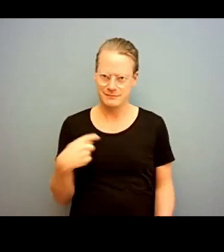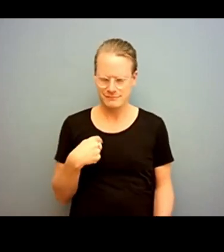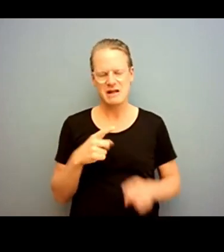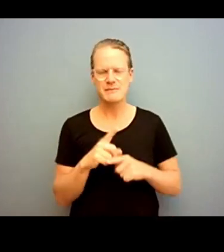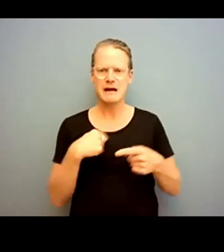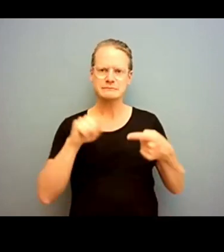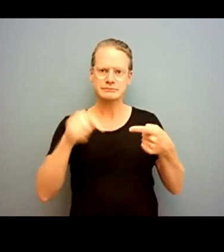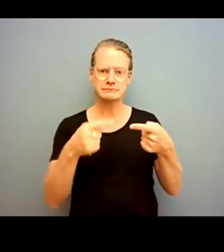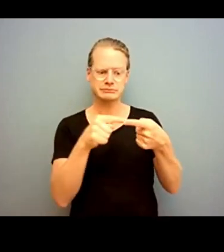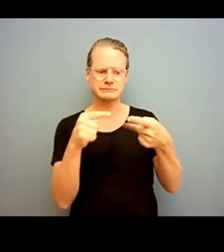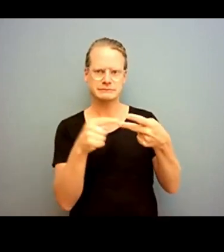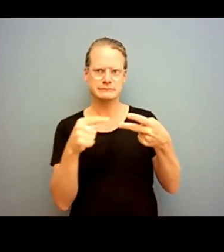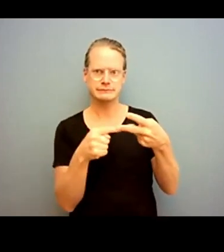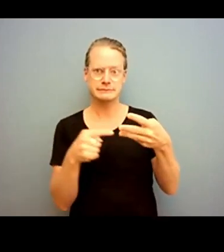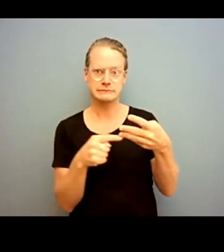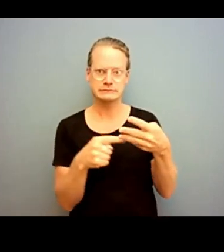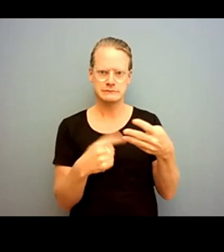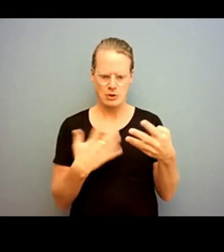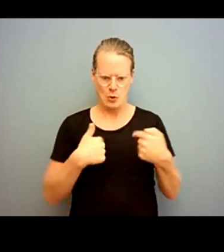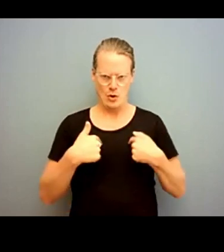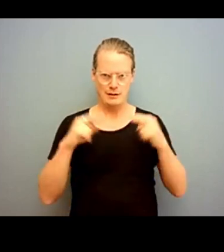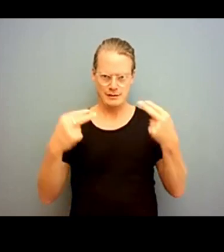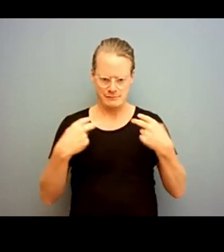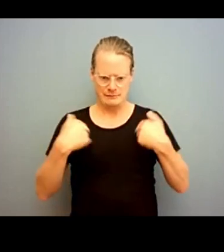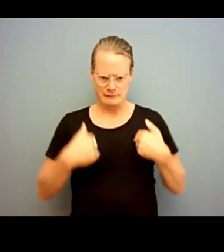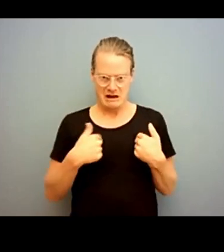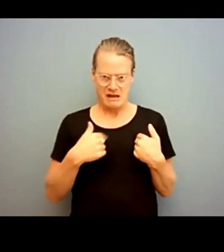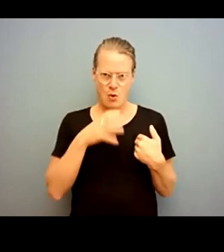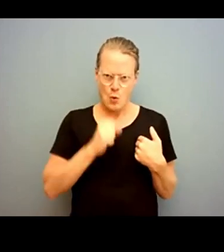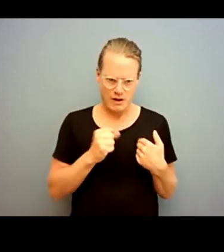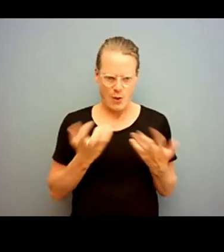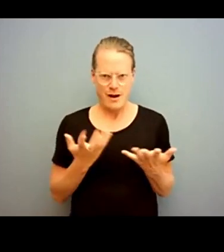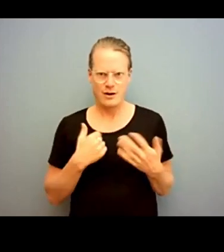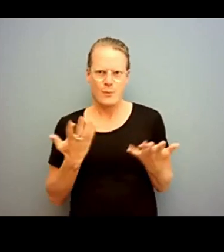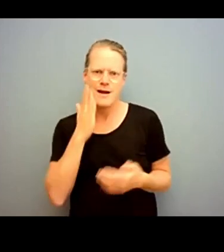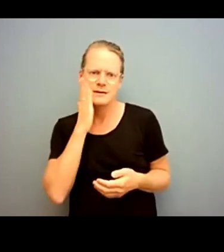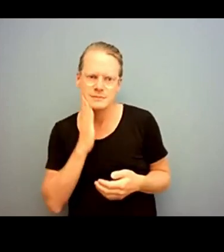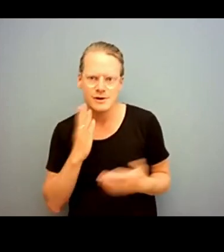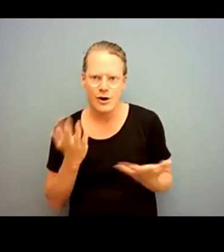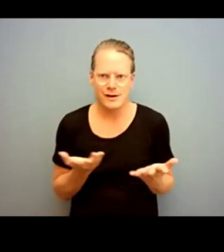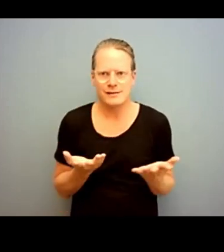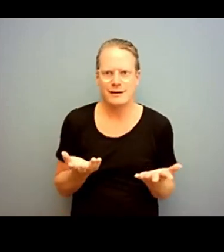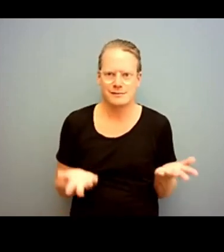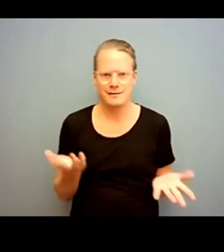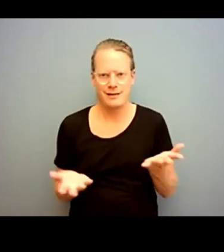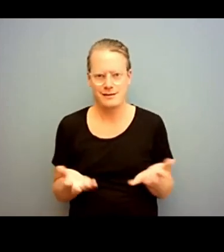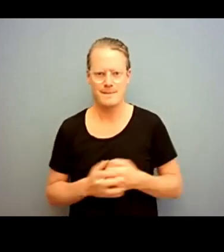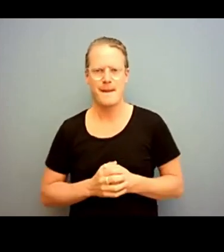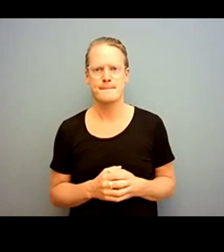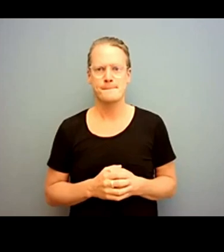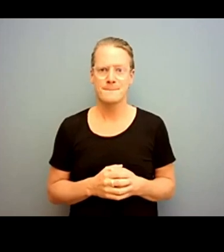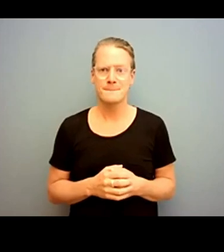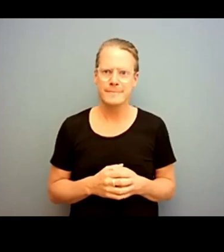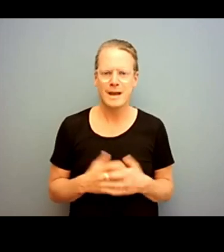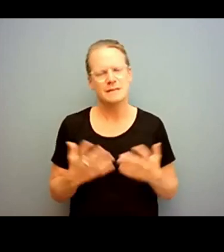another. And justice isn't just about relative treatment. It's not how I'm treated relative